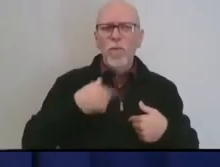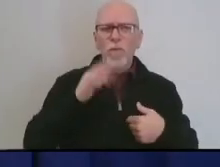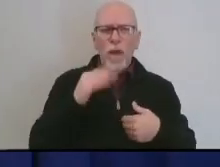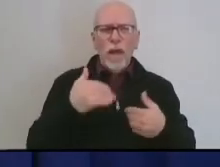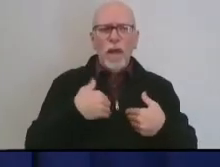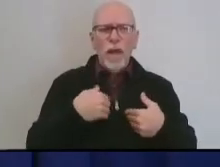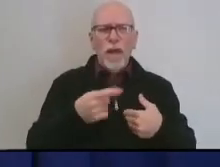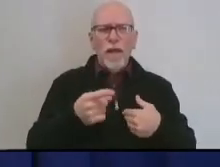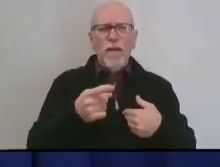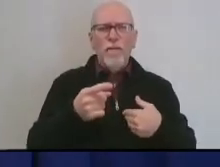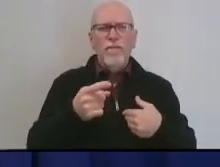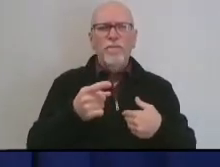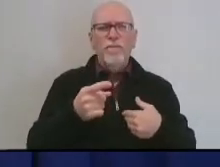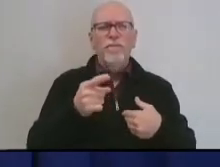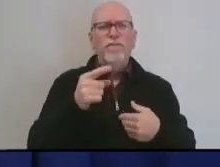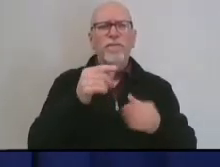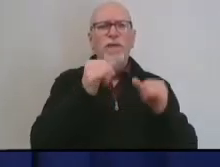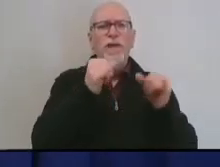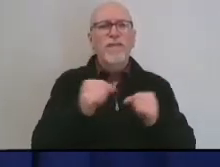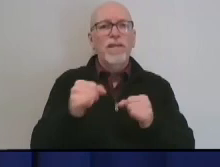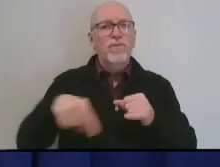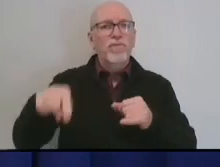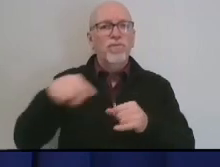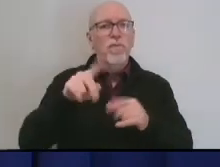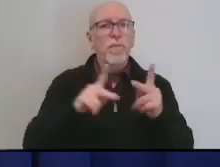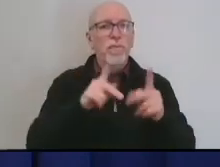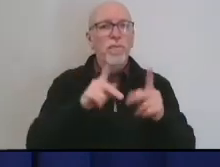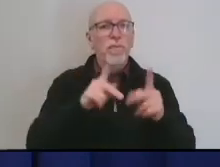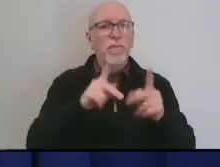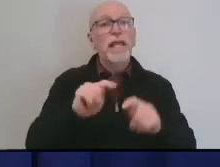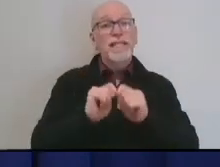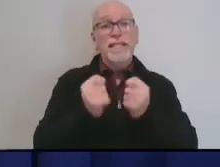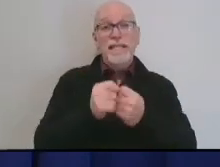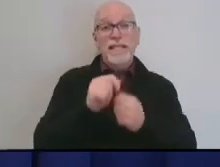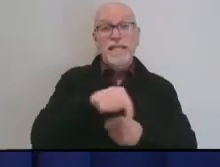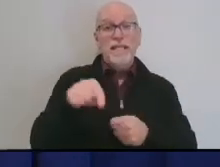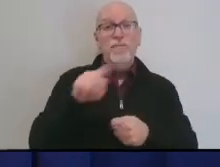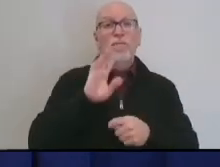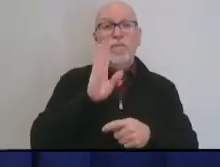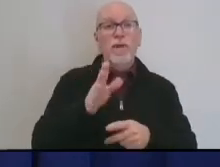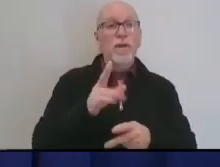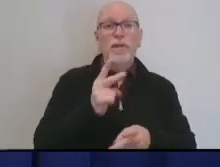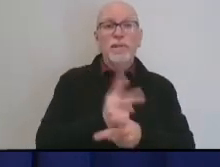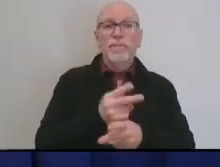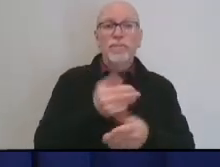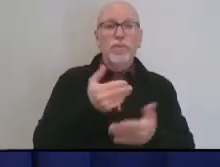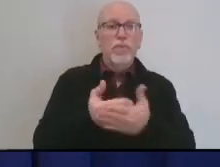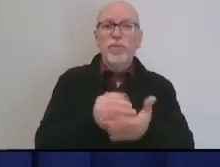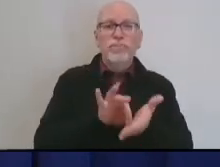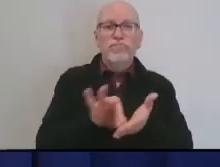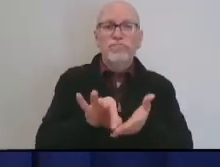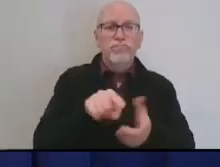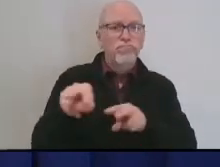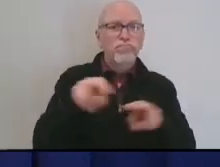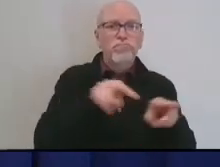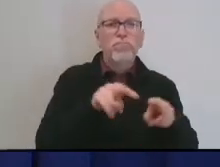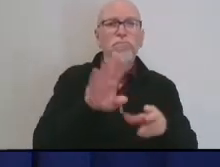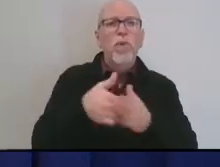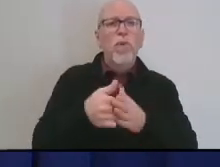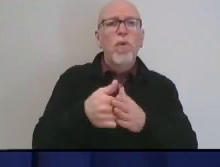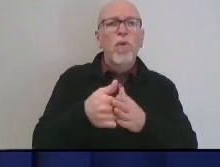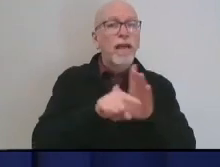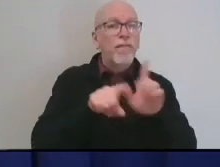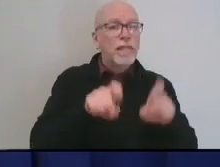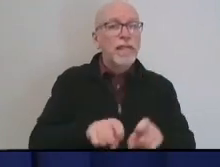into individuals that are being tested. The teams will keep very close accounting of all of the negative tests and any